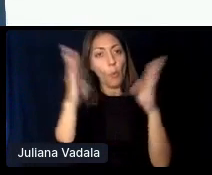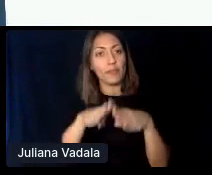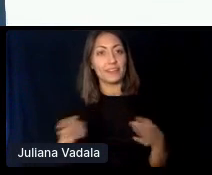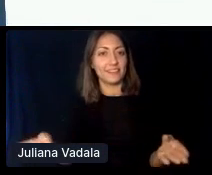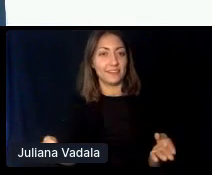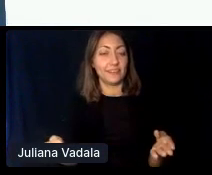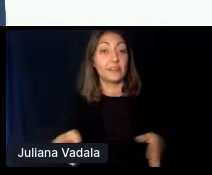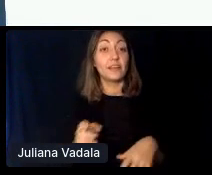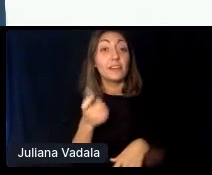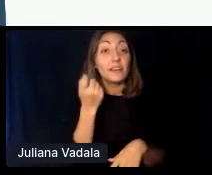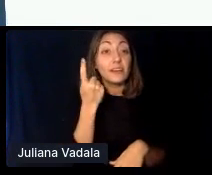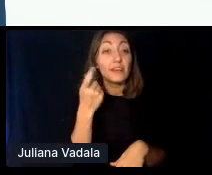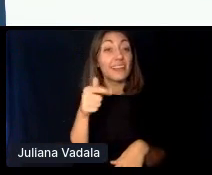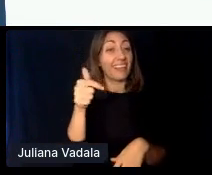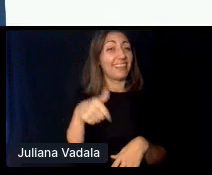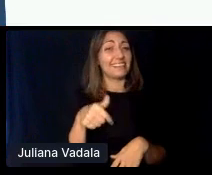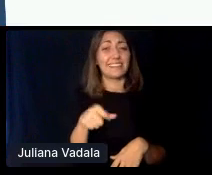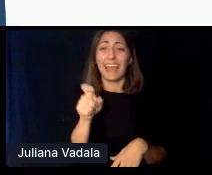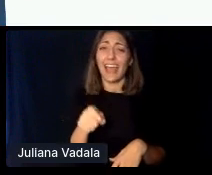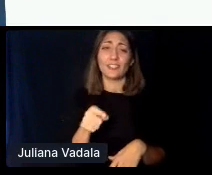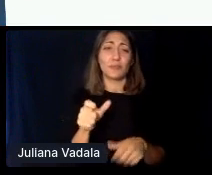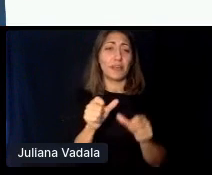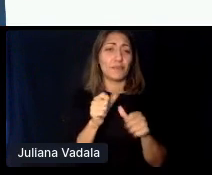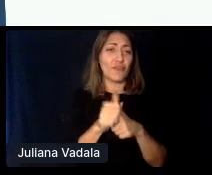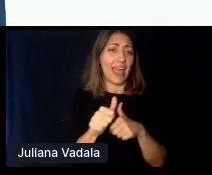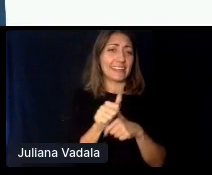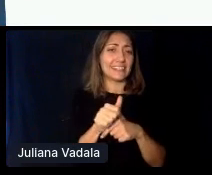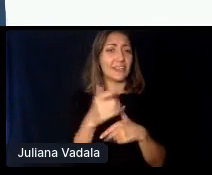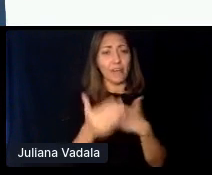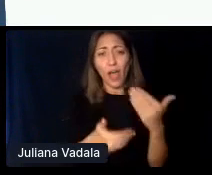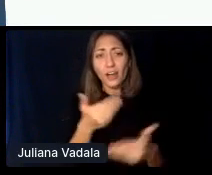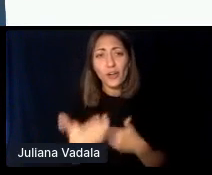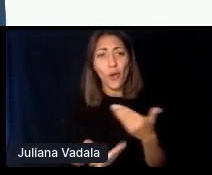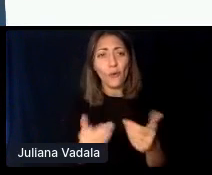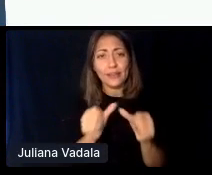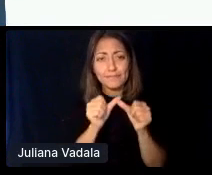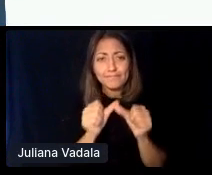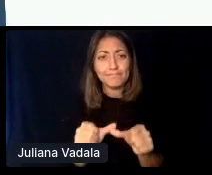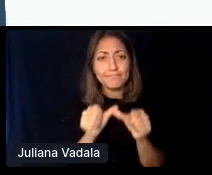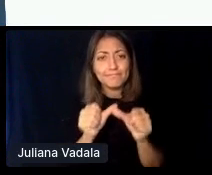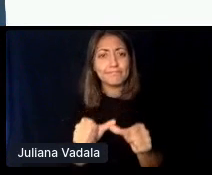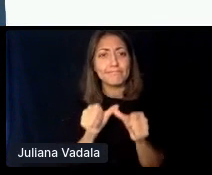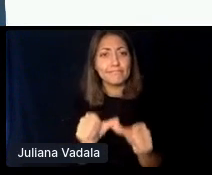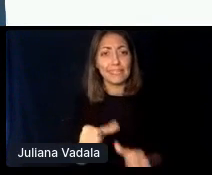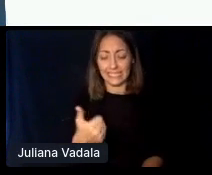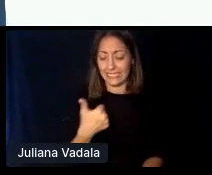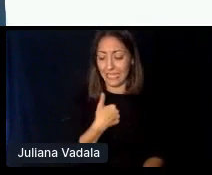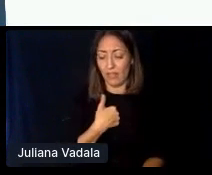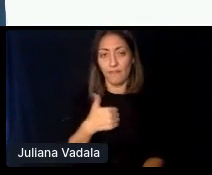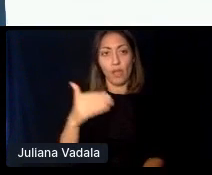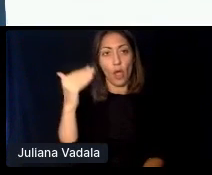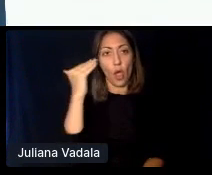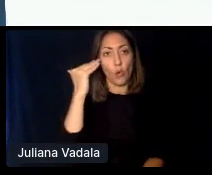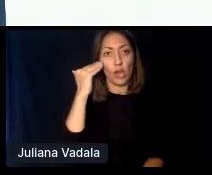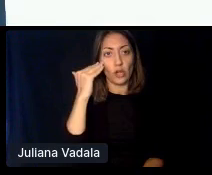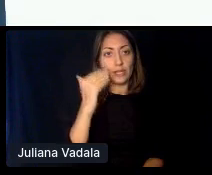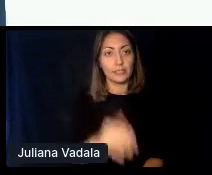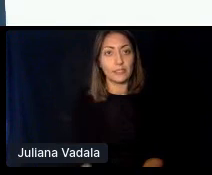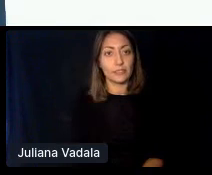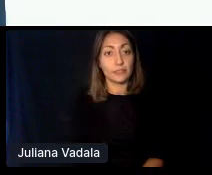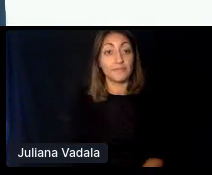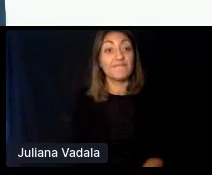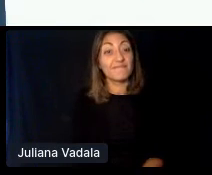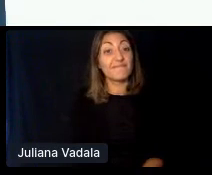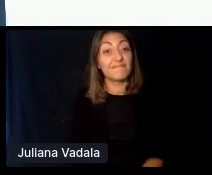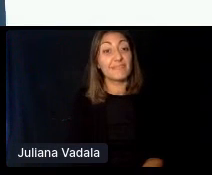ongoing practice of self-awareness. Practice paying attention to the language and tone you use and that you hear